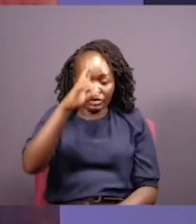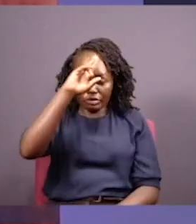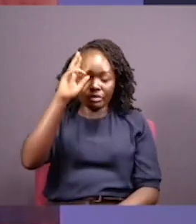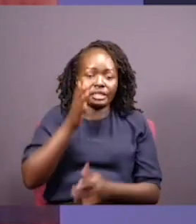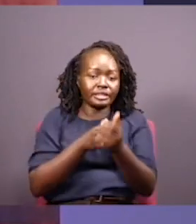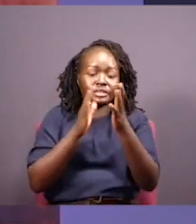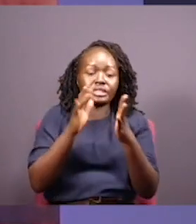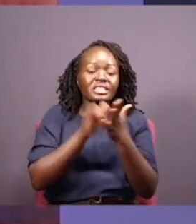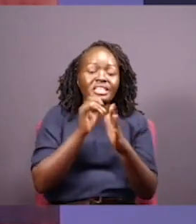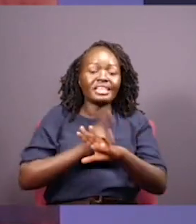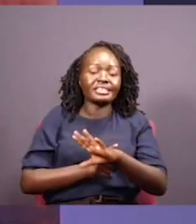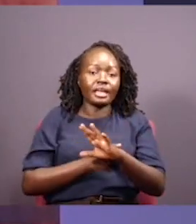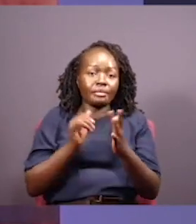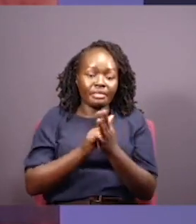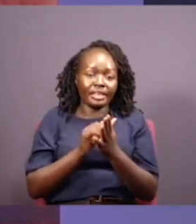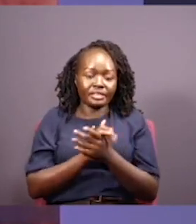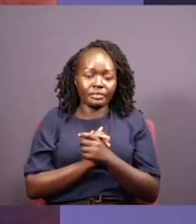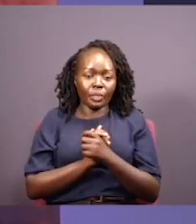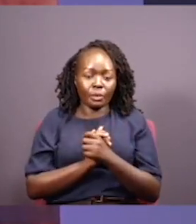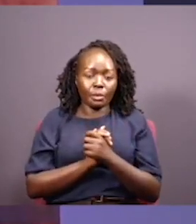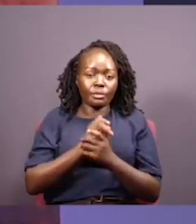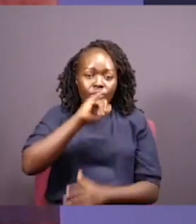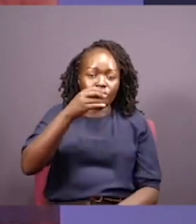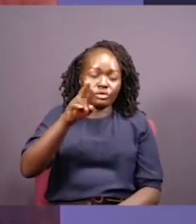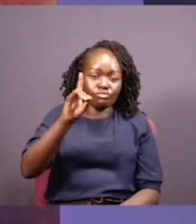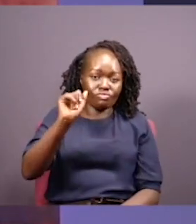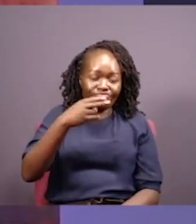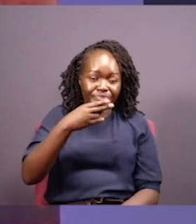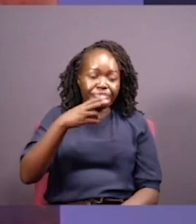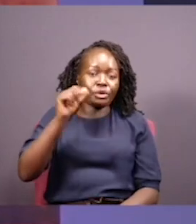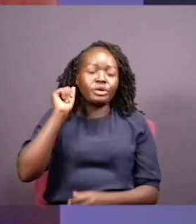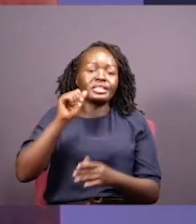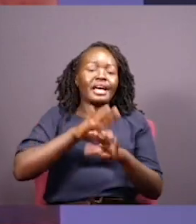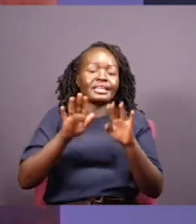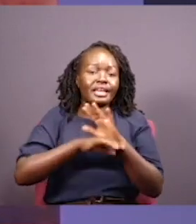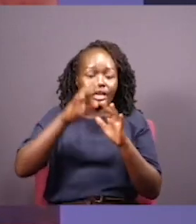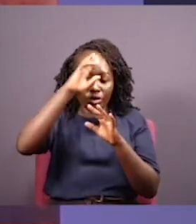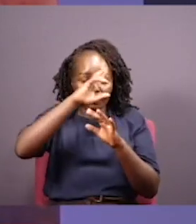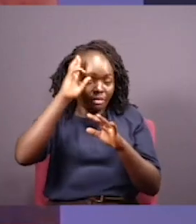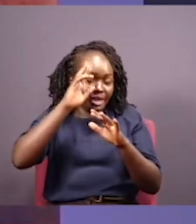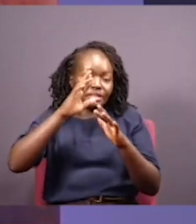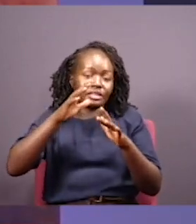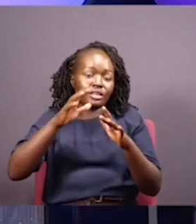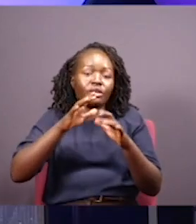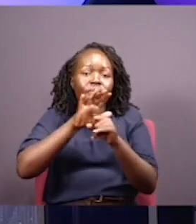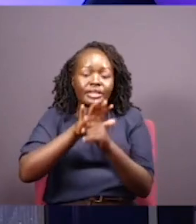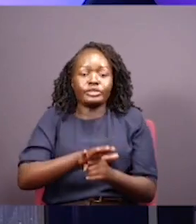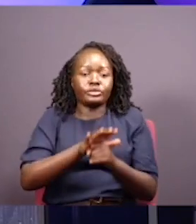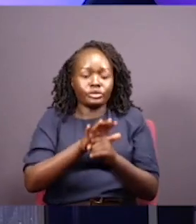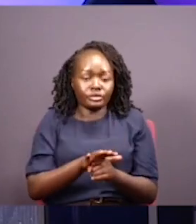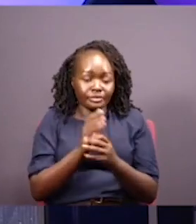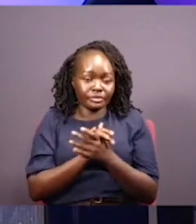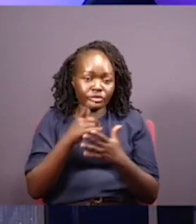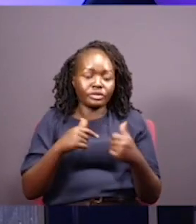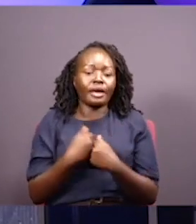that Judah was under Roman, was a Roman colony. And so what happened is that they come